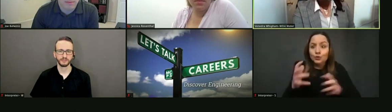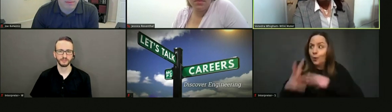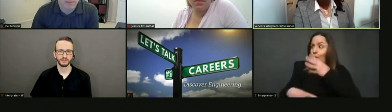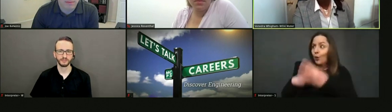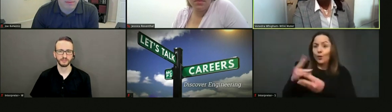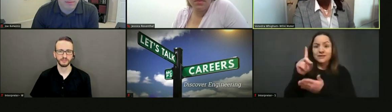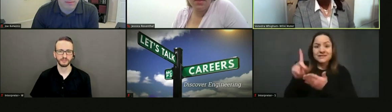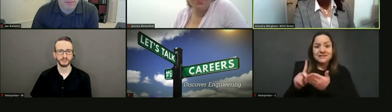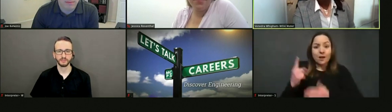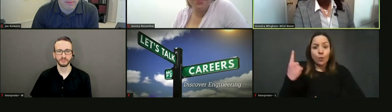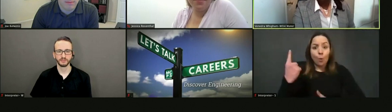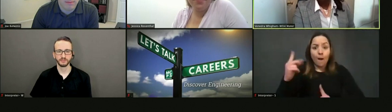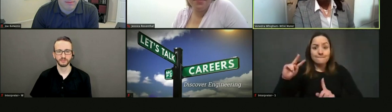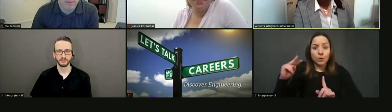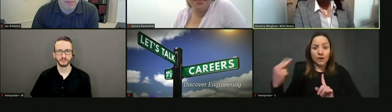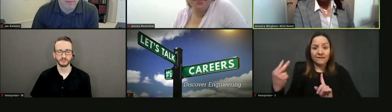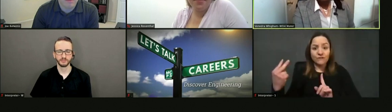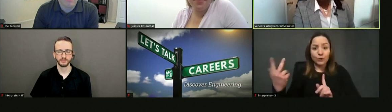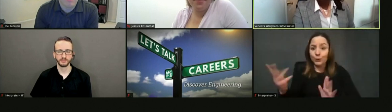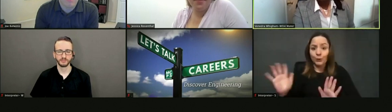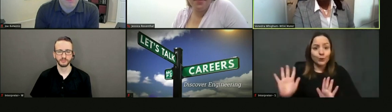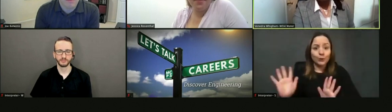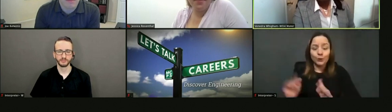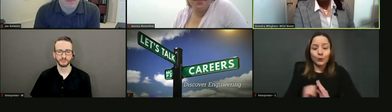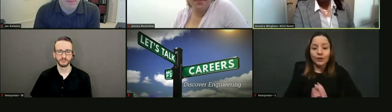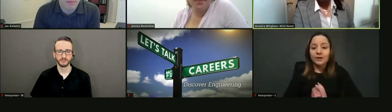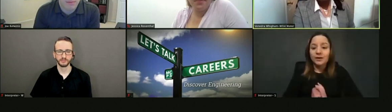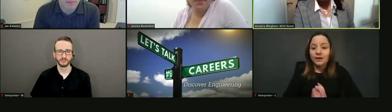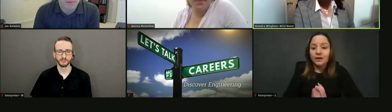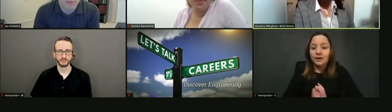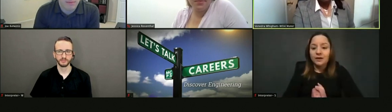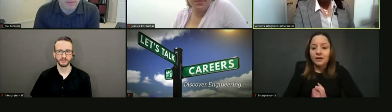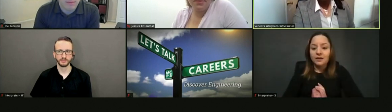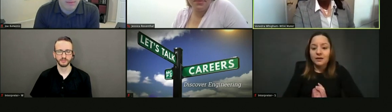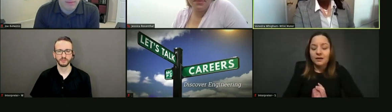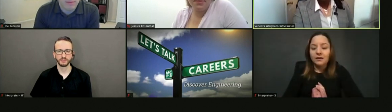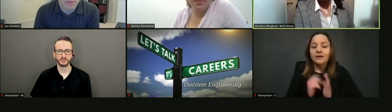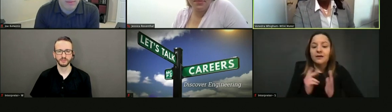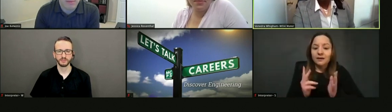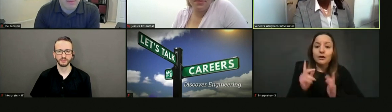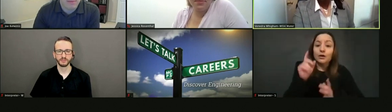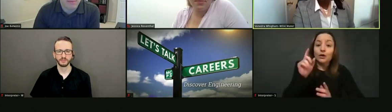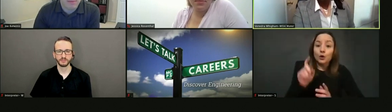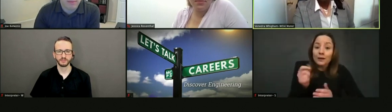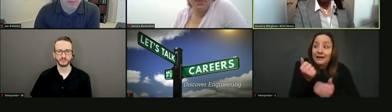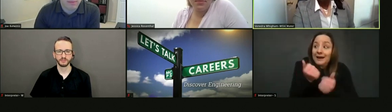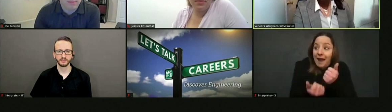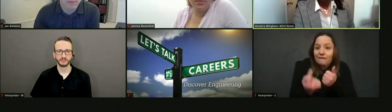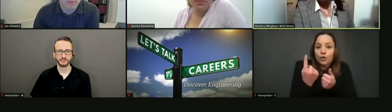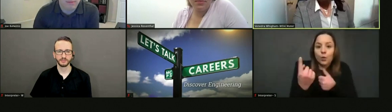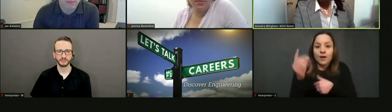world that's designed with just one point of view or one perspective. So interviewing everyone's perspective matter, no matter